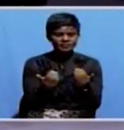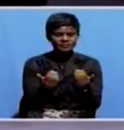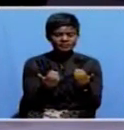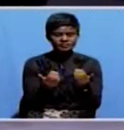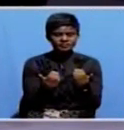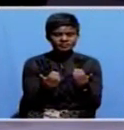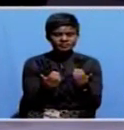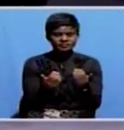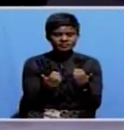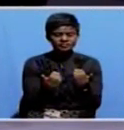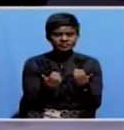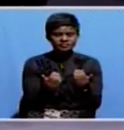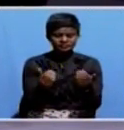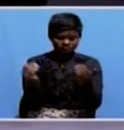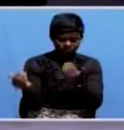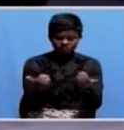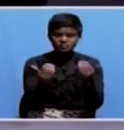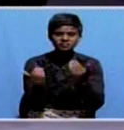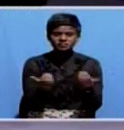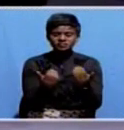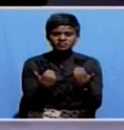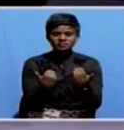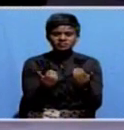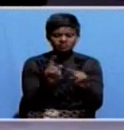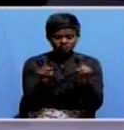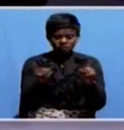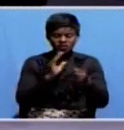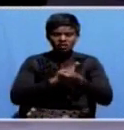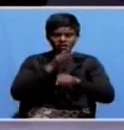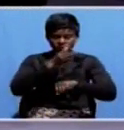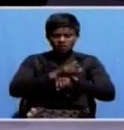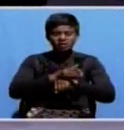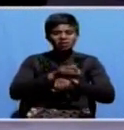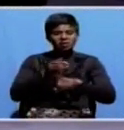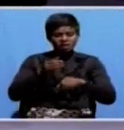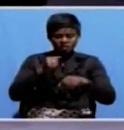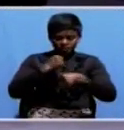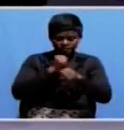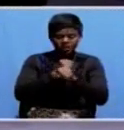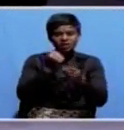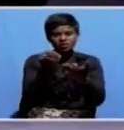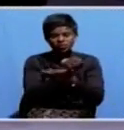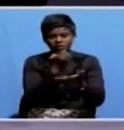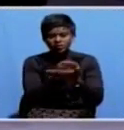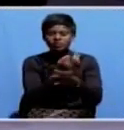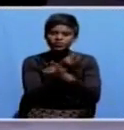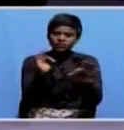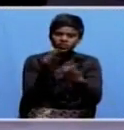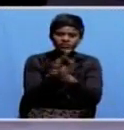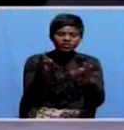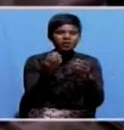journey buses. But after he liberalized the economy and there were so many